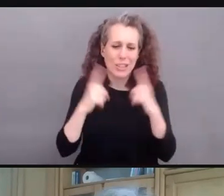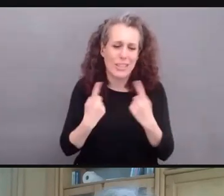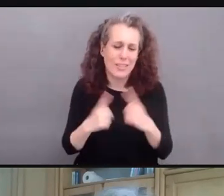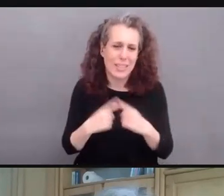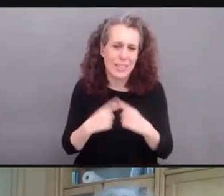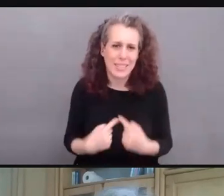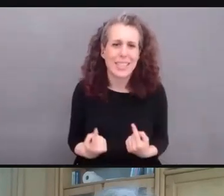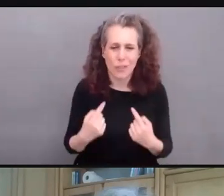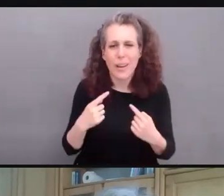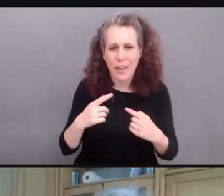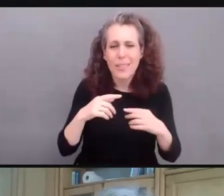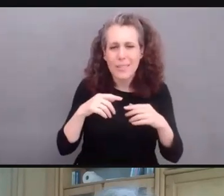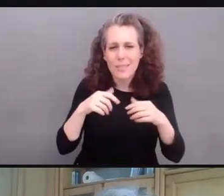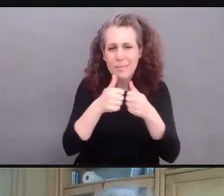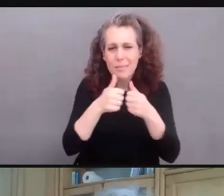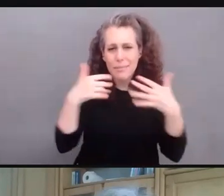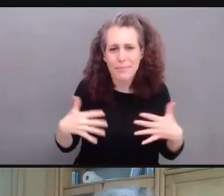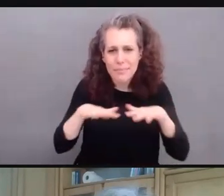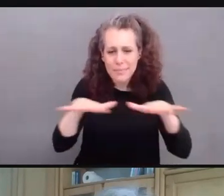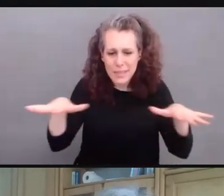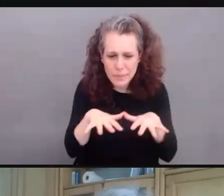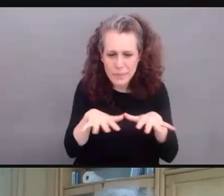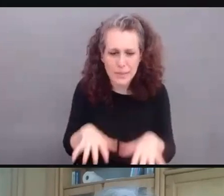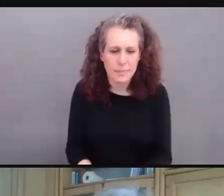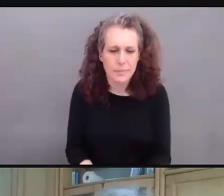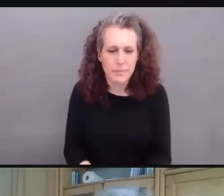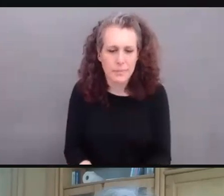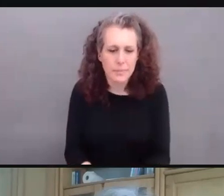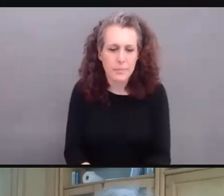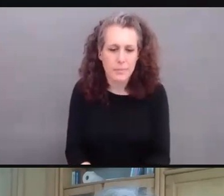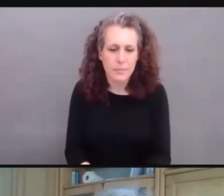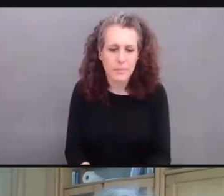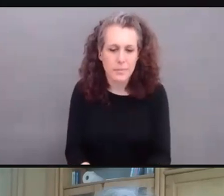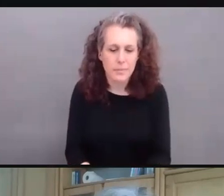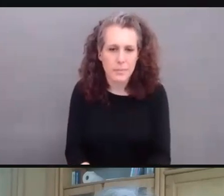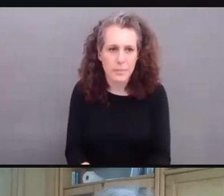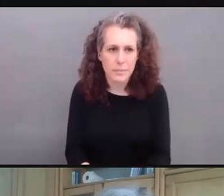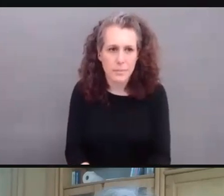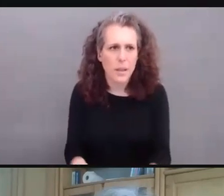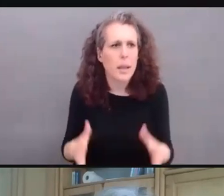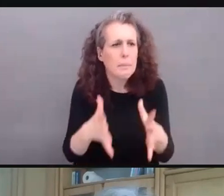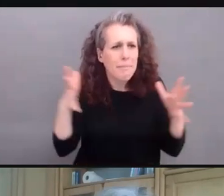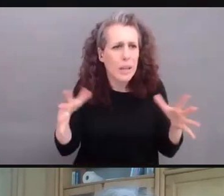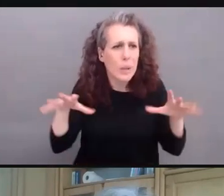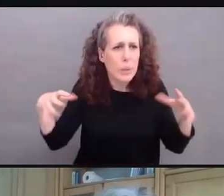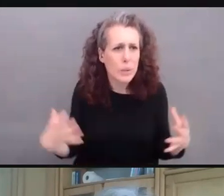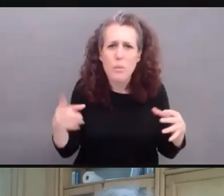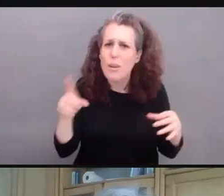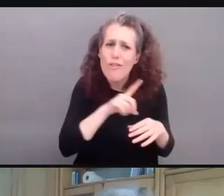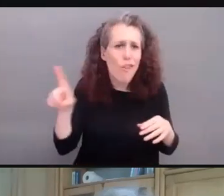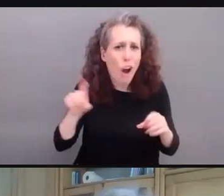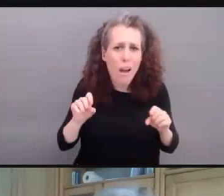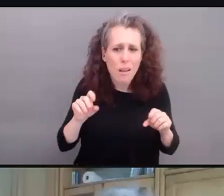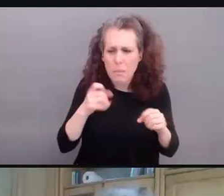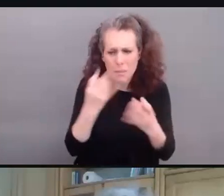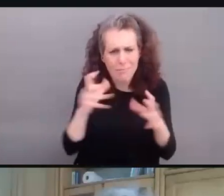organizations participating from the very beginning, and also a large group of really active members. There were 15